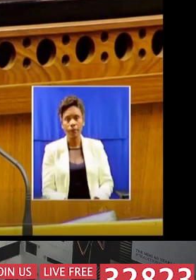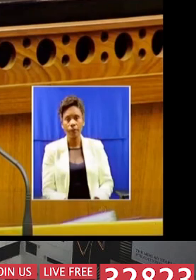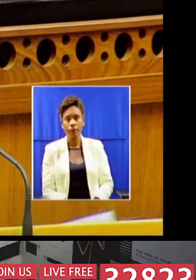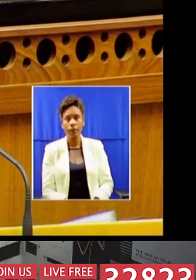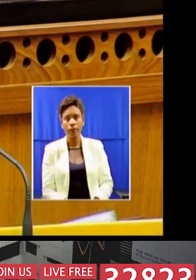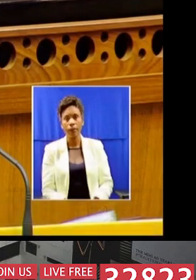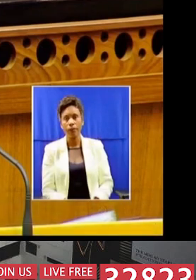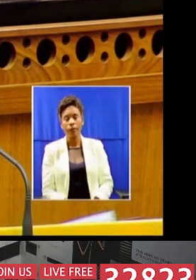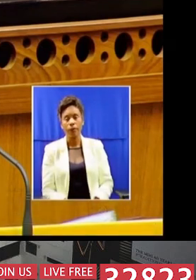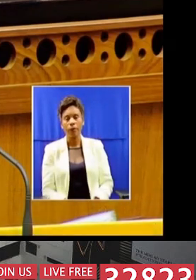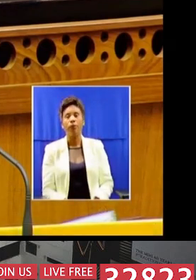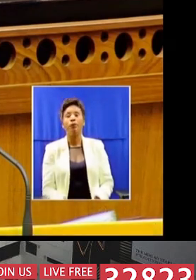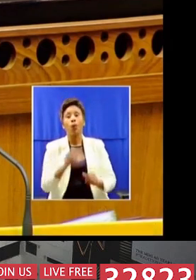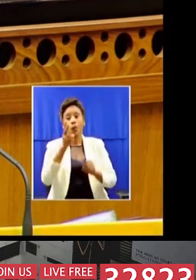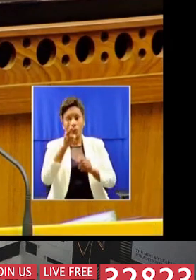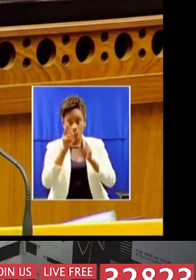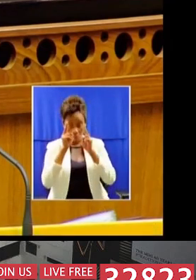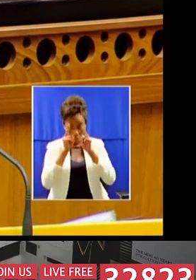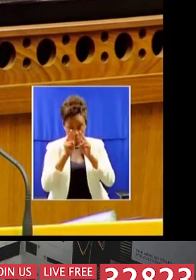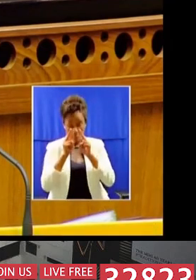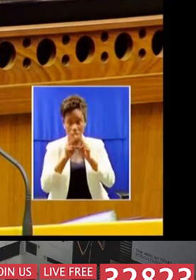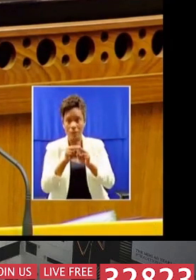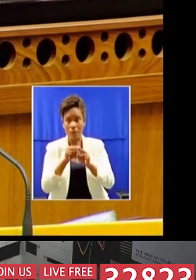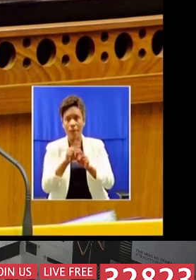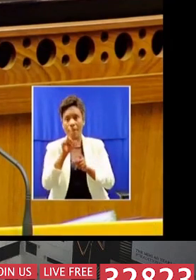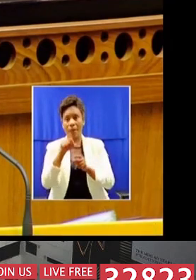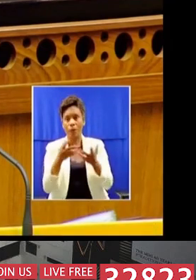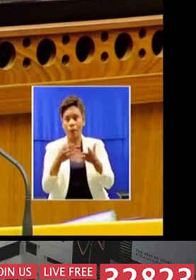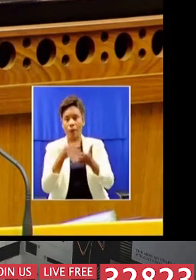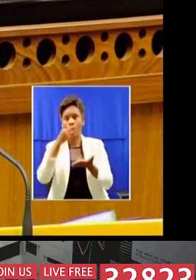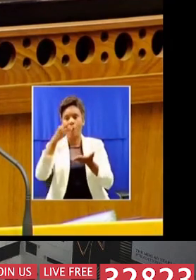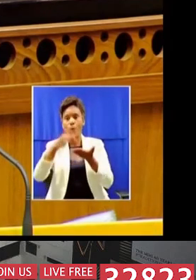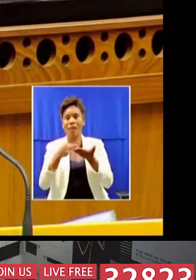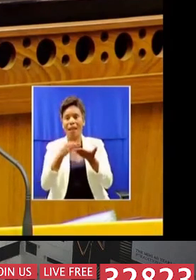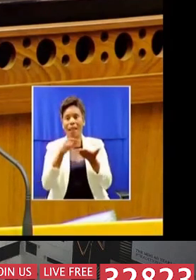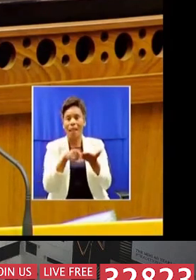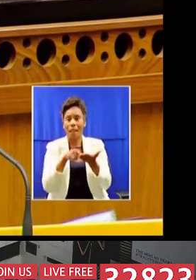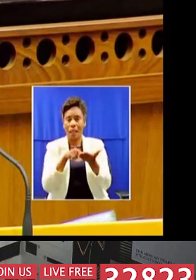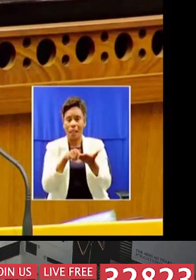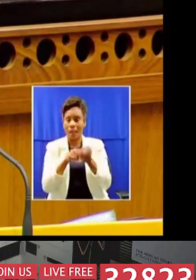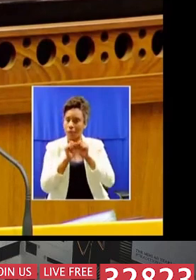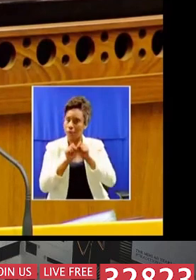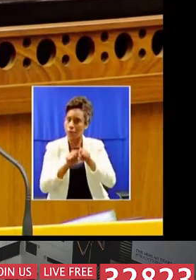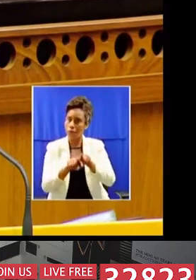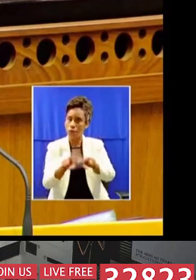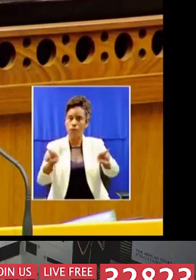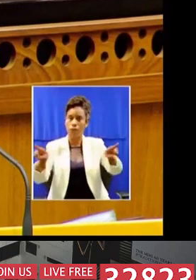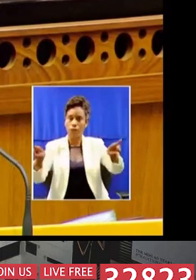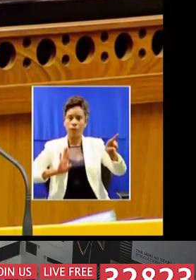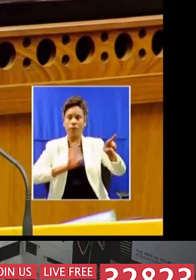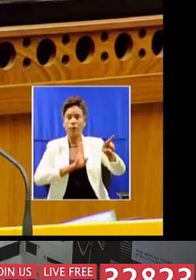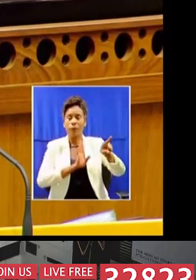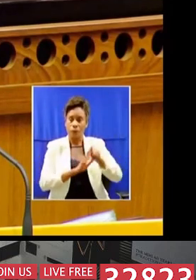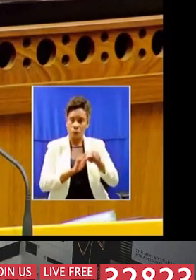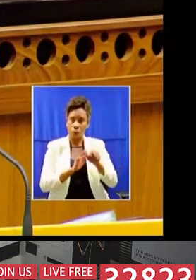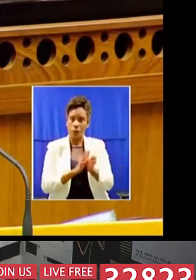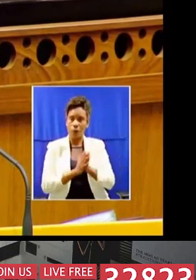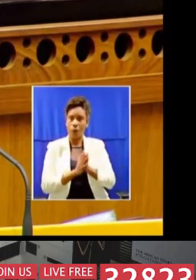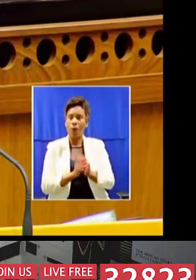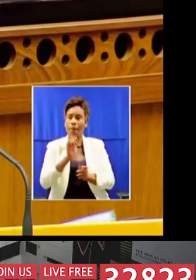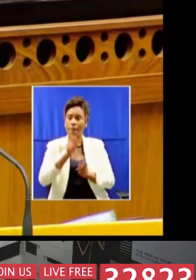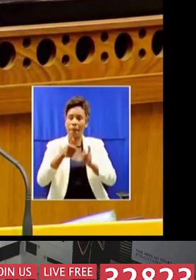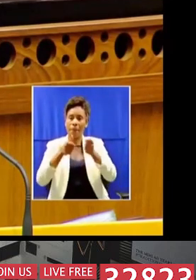Consideration should be given to the proposal for the across-the-board compensation pay reductions